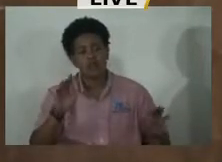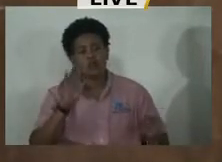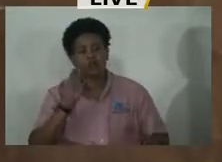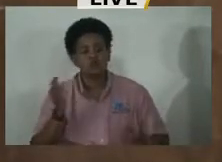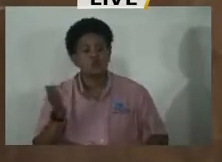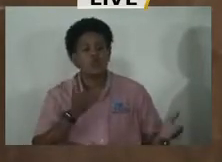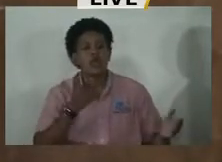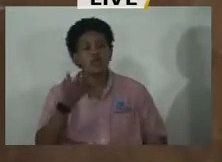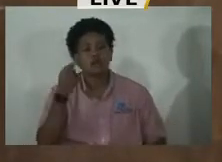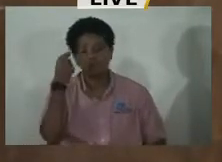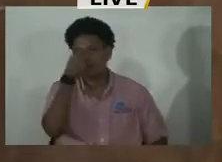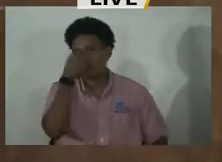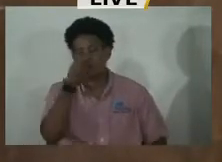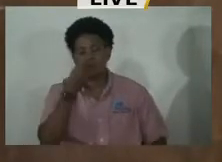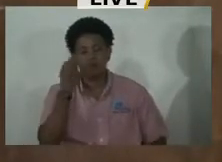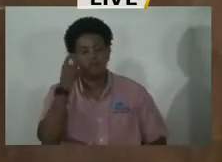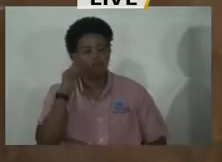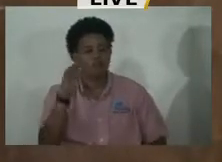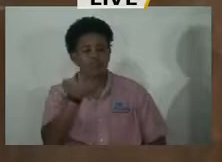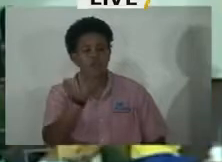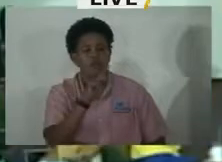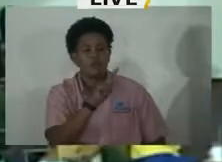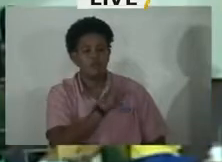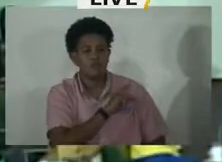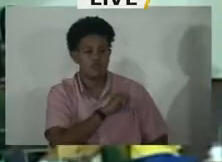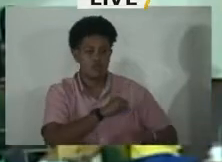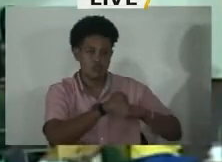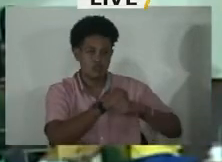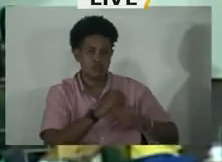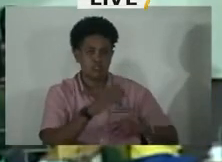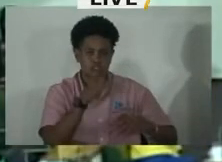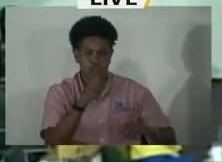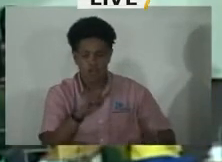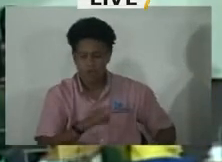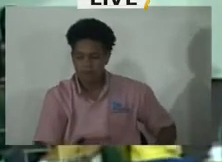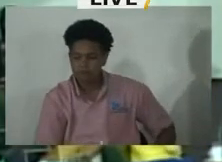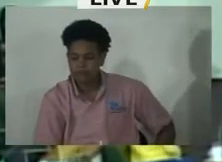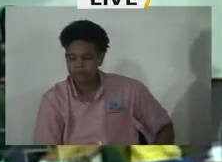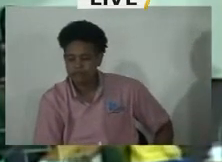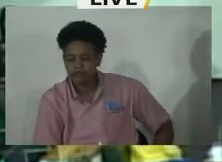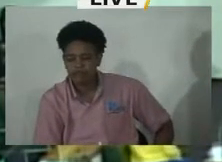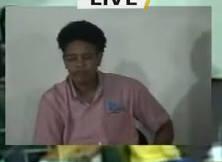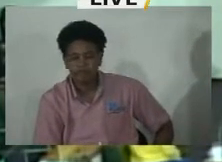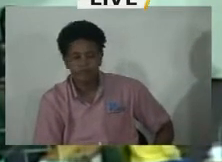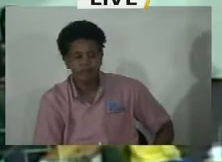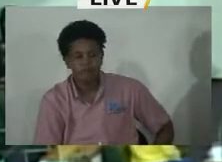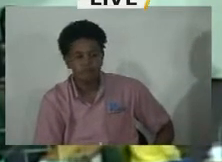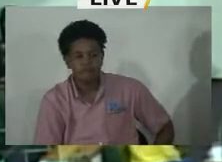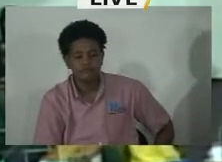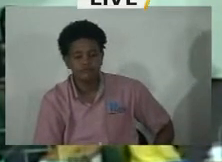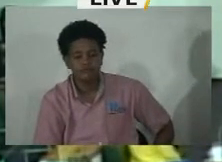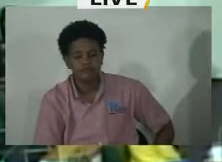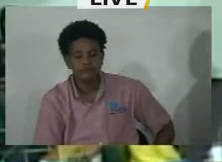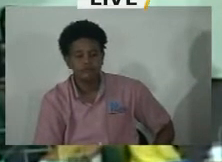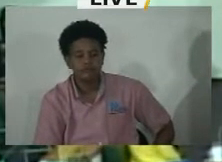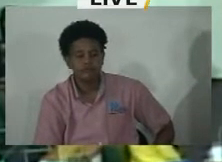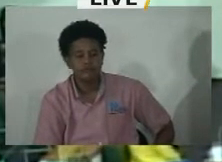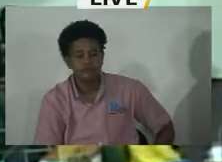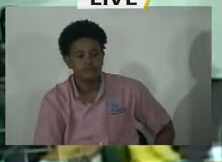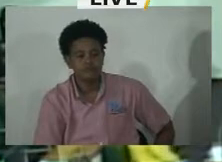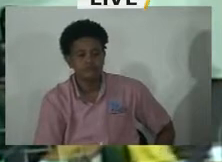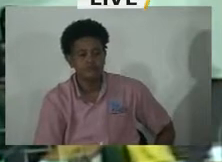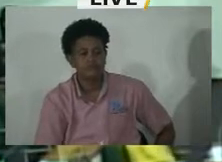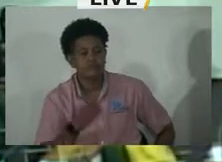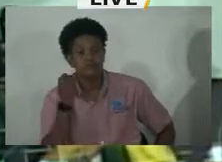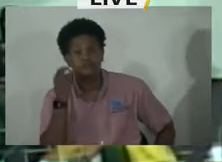carry pepper spray or mace for their personal protection. To the extent that it was used in any other way, that would not be lawful.